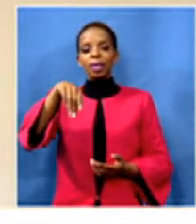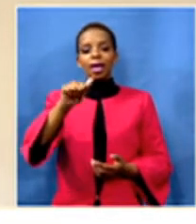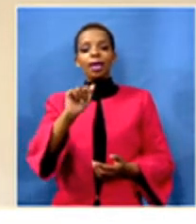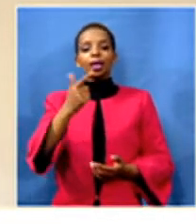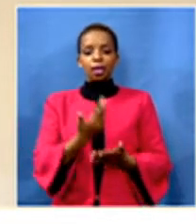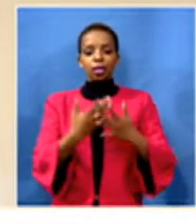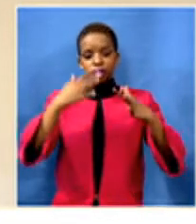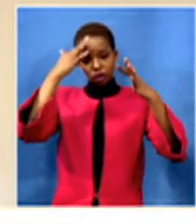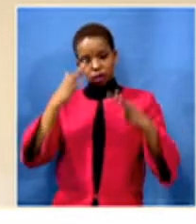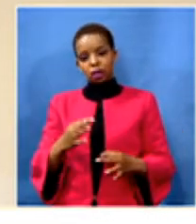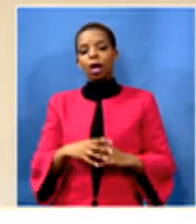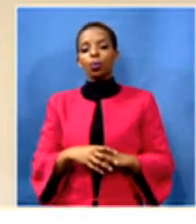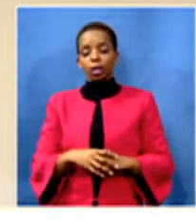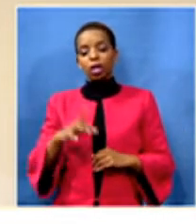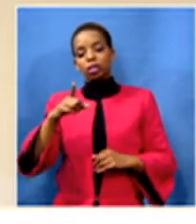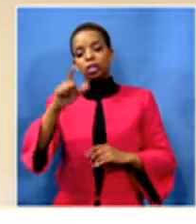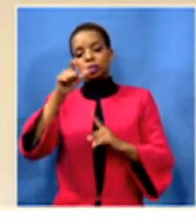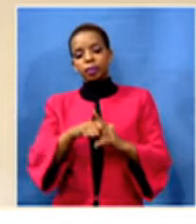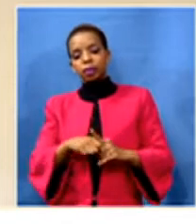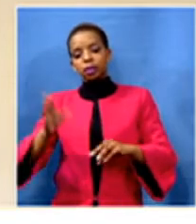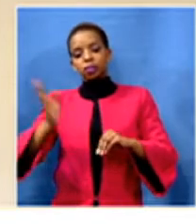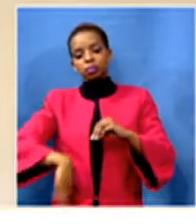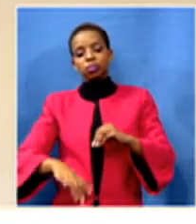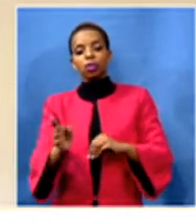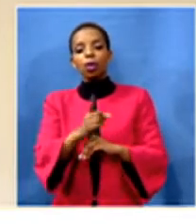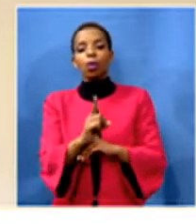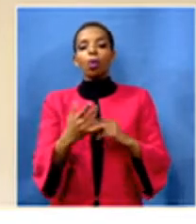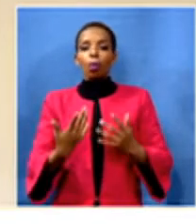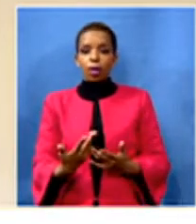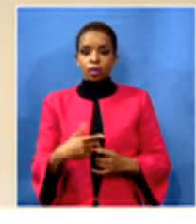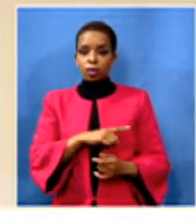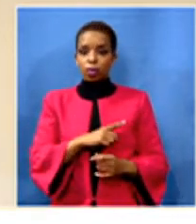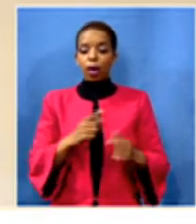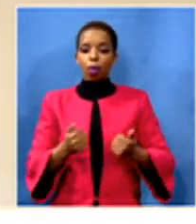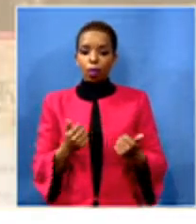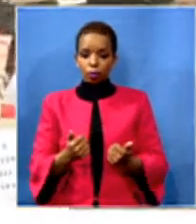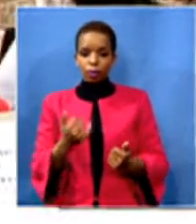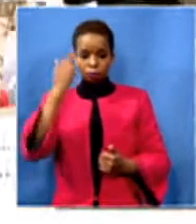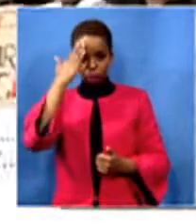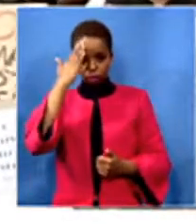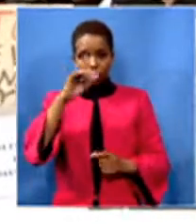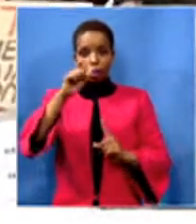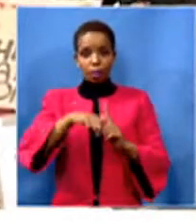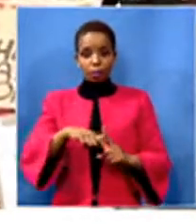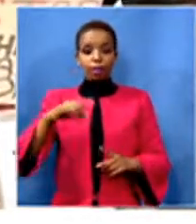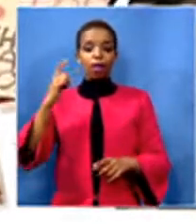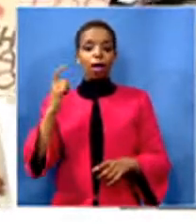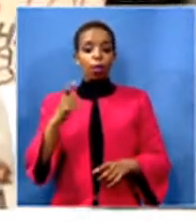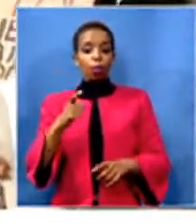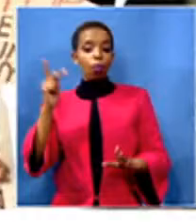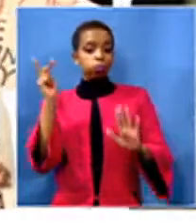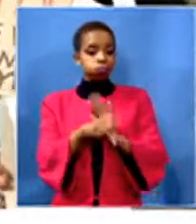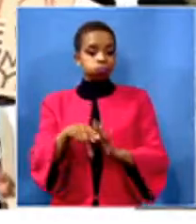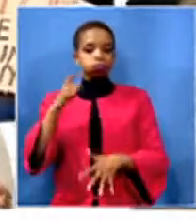person. But we know that already that we have evidence that the woman that was murdered was pregnant. It means there are two